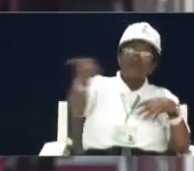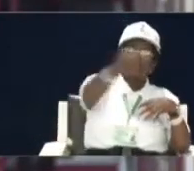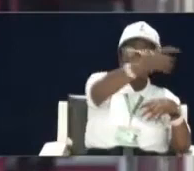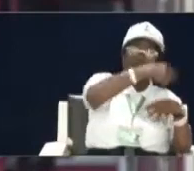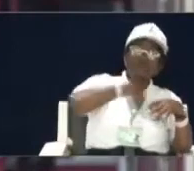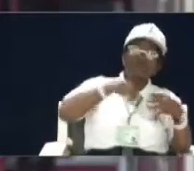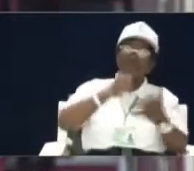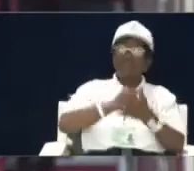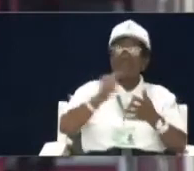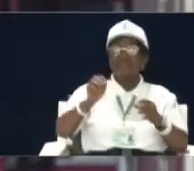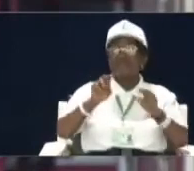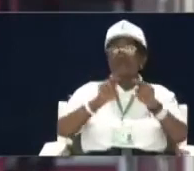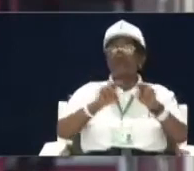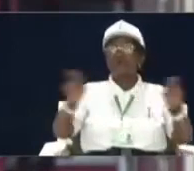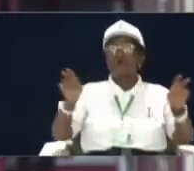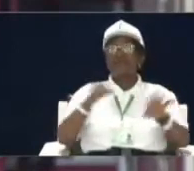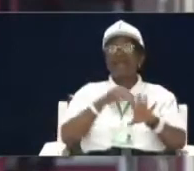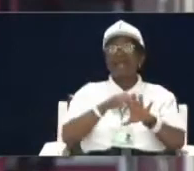None at all.